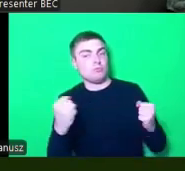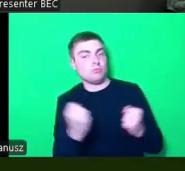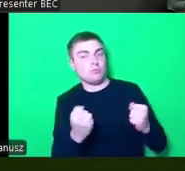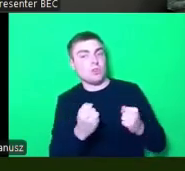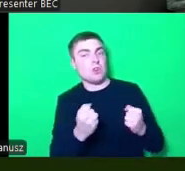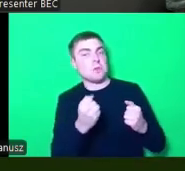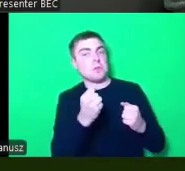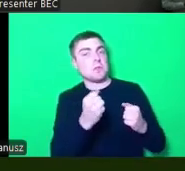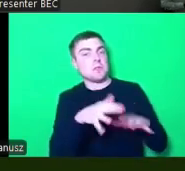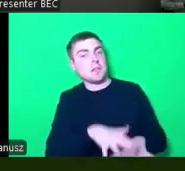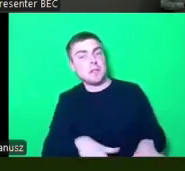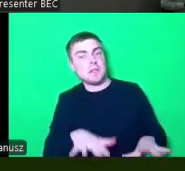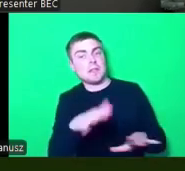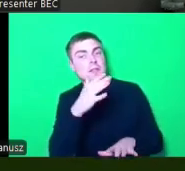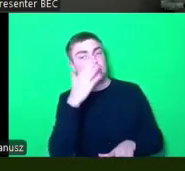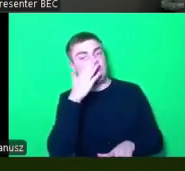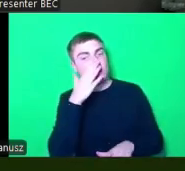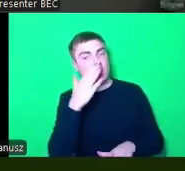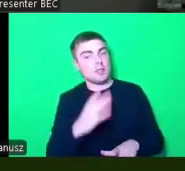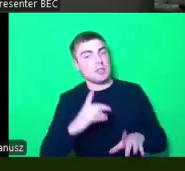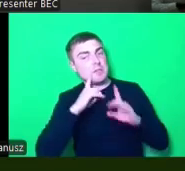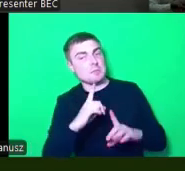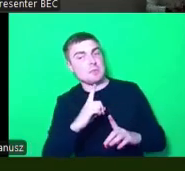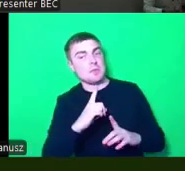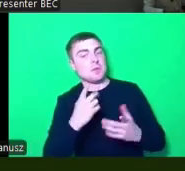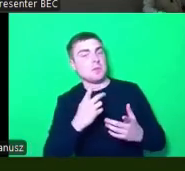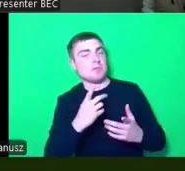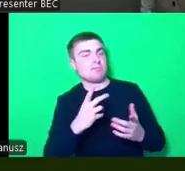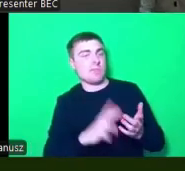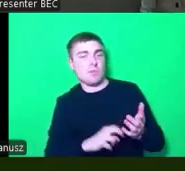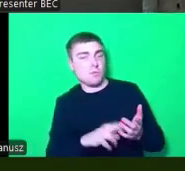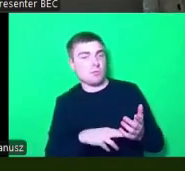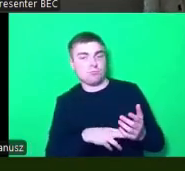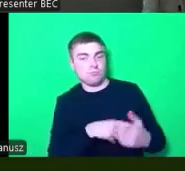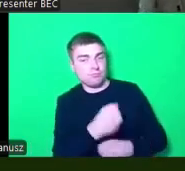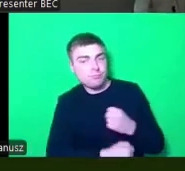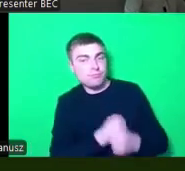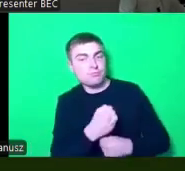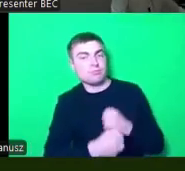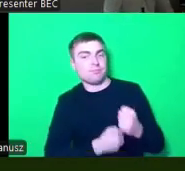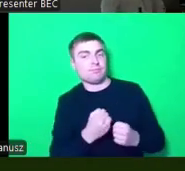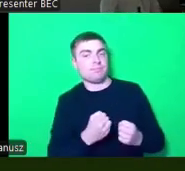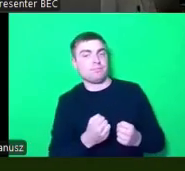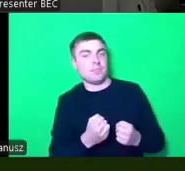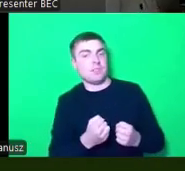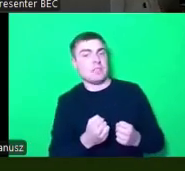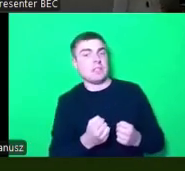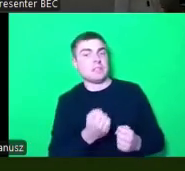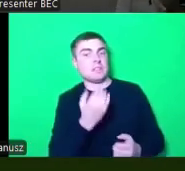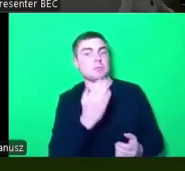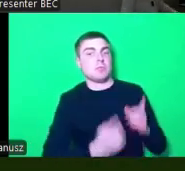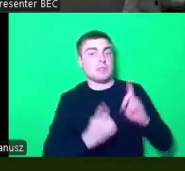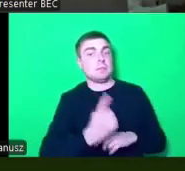functions, where just losing one species would be a catastrophe for pioneering or late successional